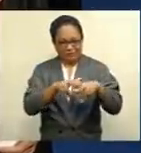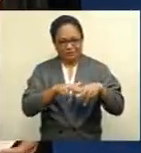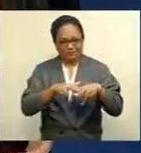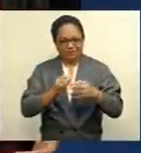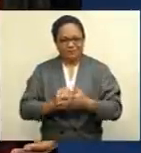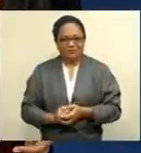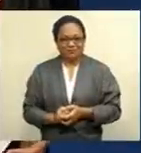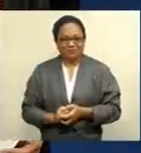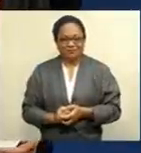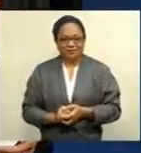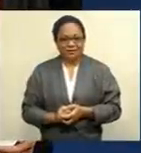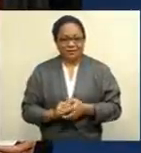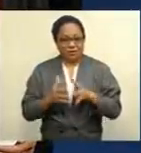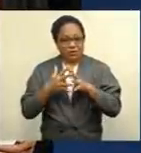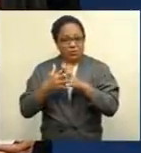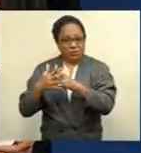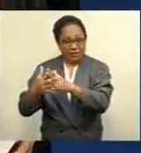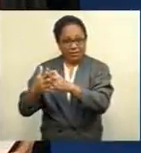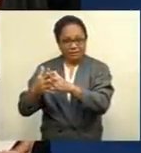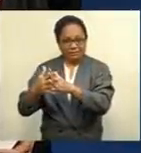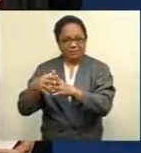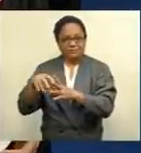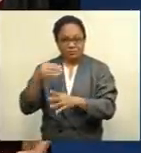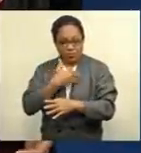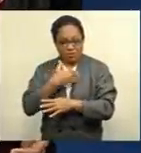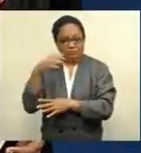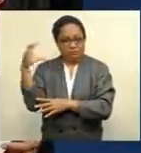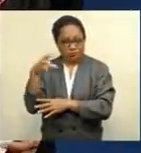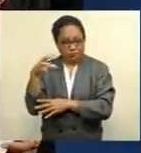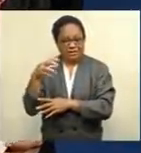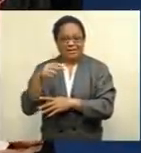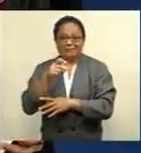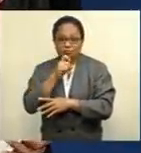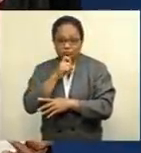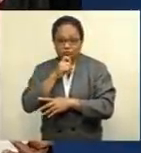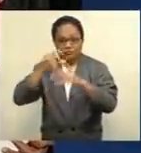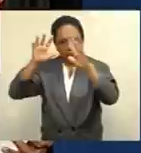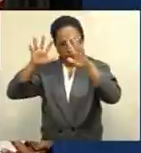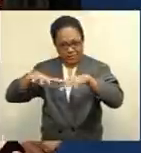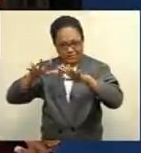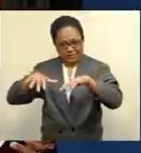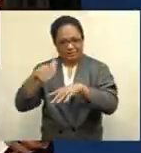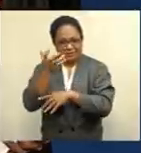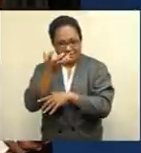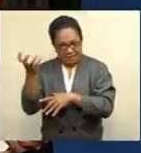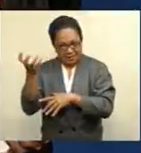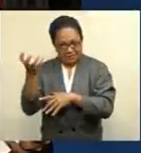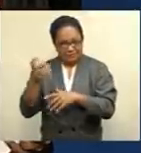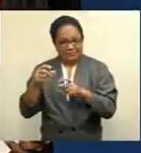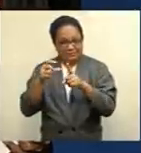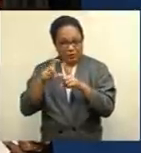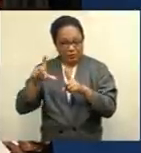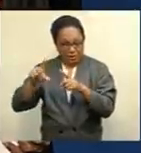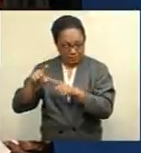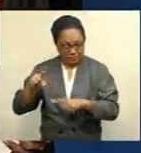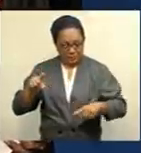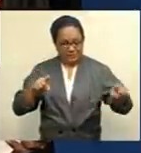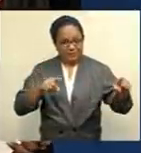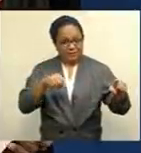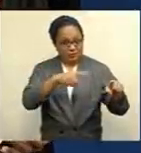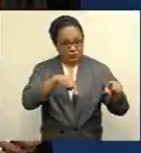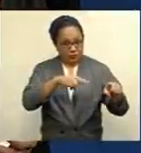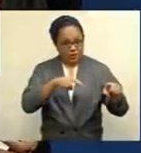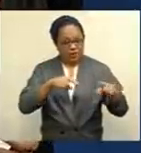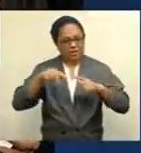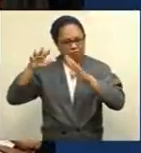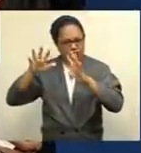rain. Now to the west, fine morning with cloudy and intermittent shower in the afternoon. Eastwards from Pekaba to Suva, it was